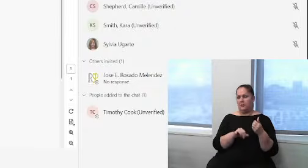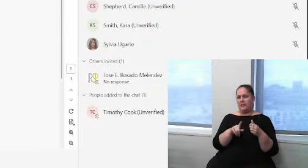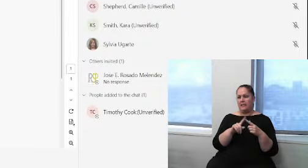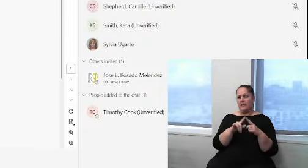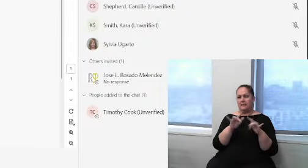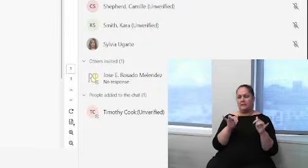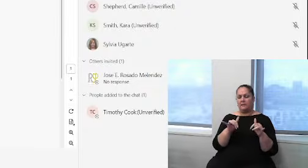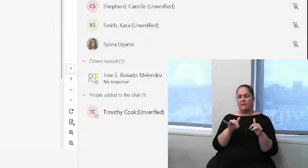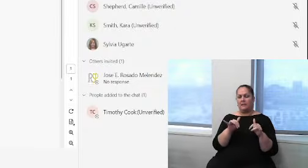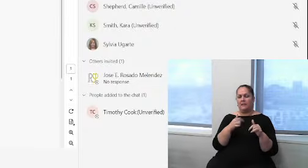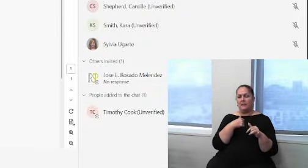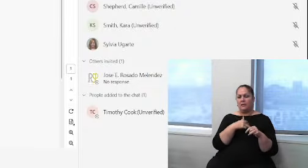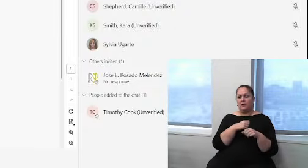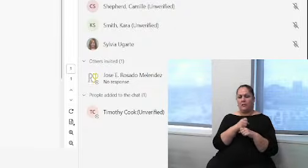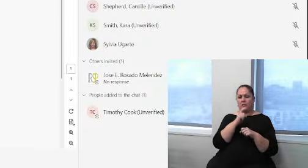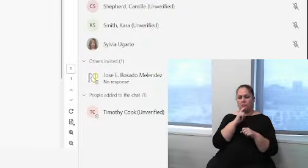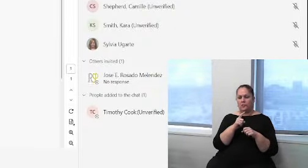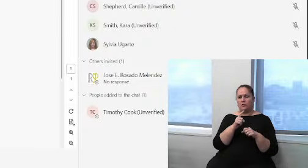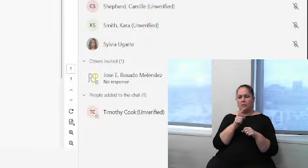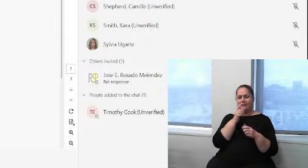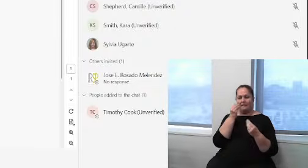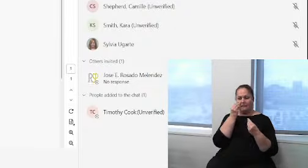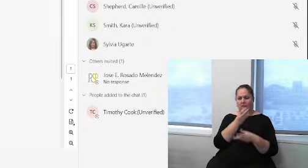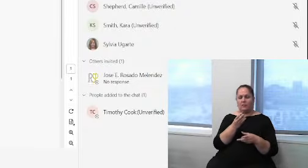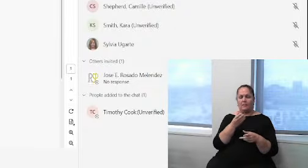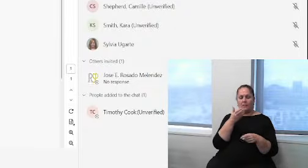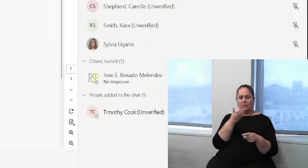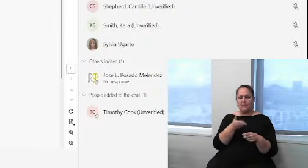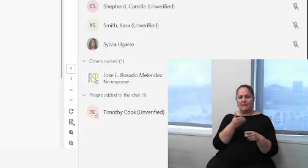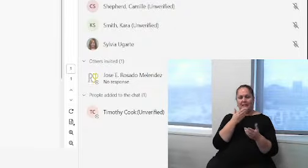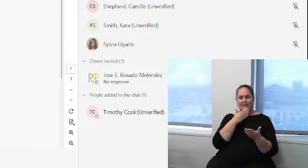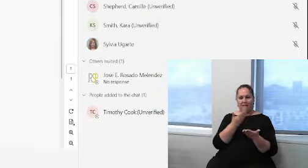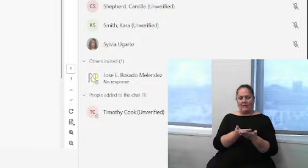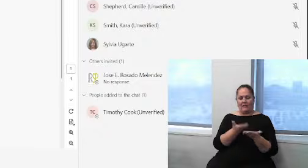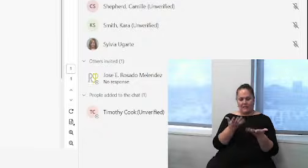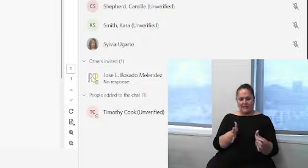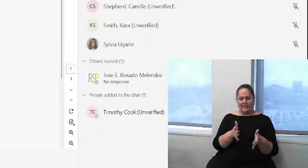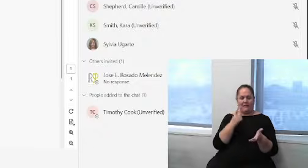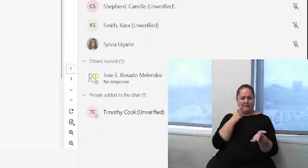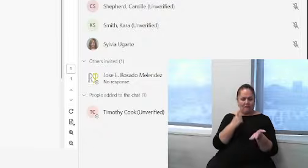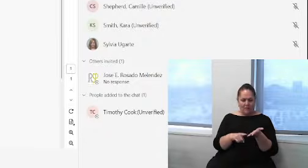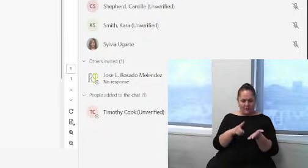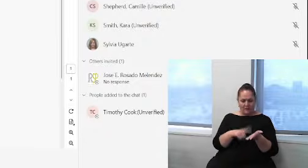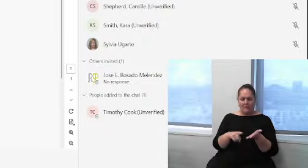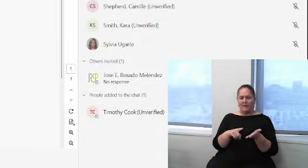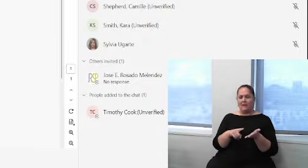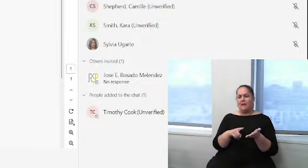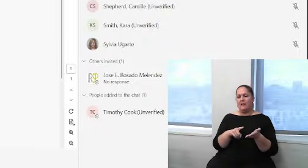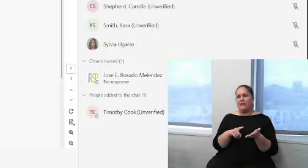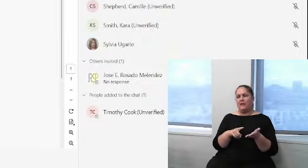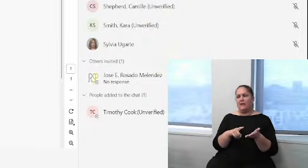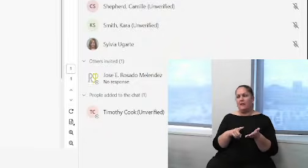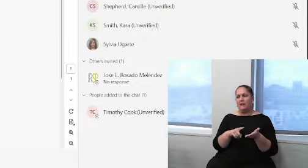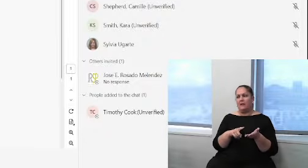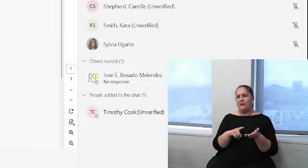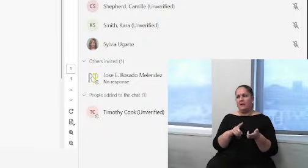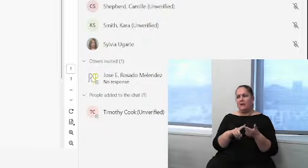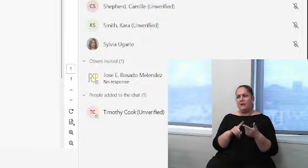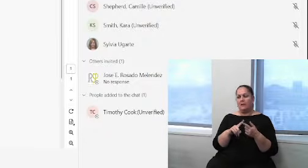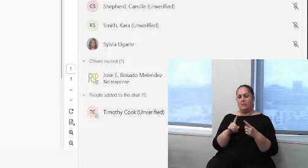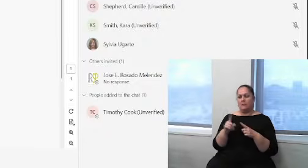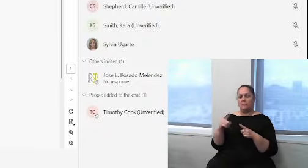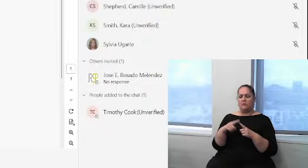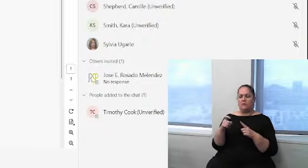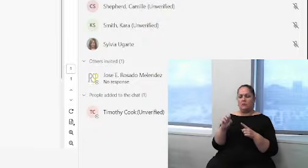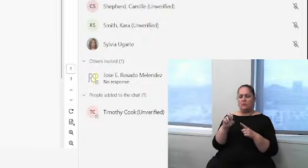under that. At the same time, that we ensure that the information that is there has been validated and verified, particularly when it comes